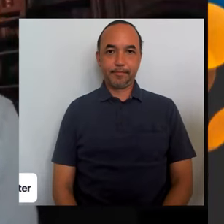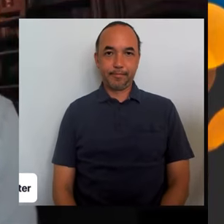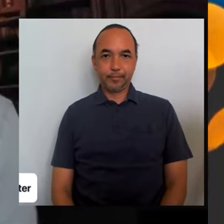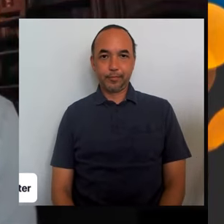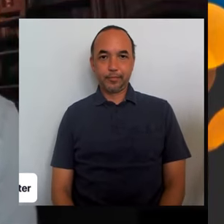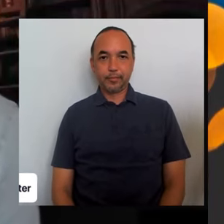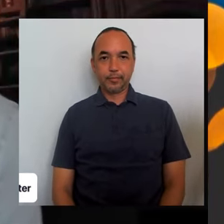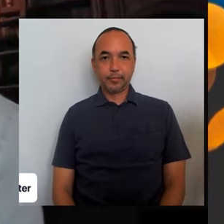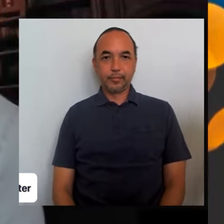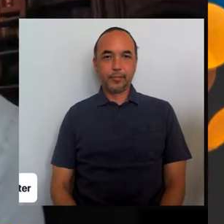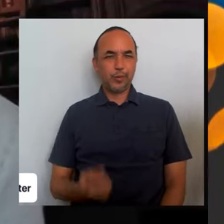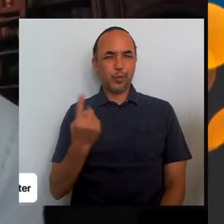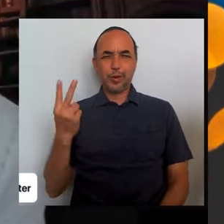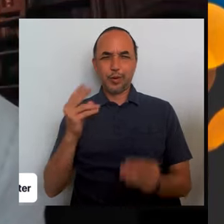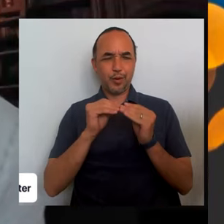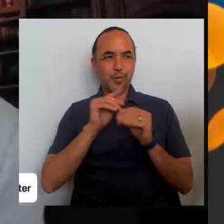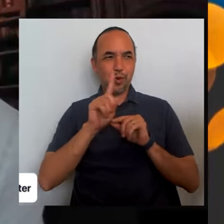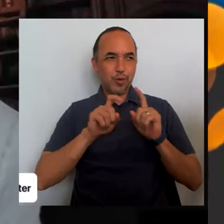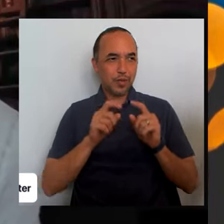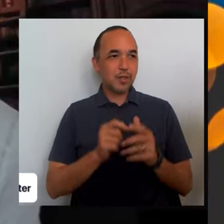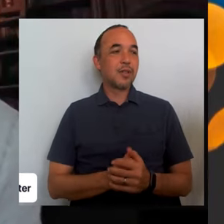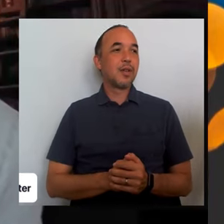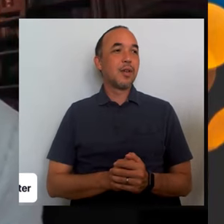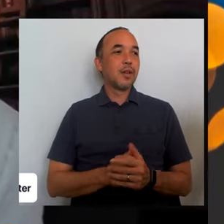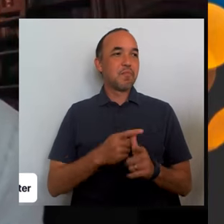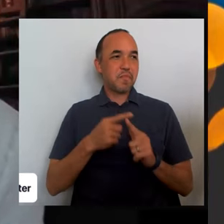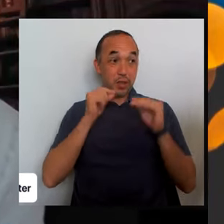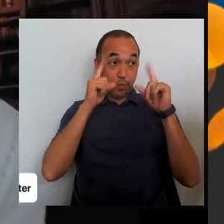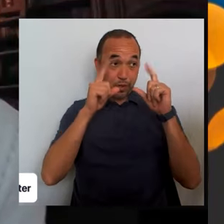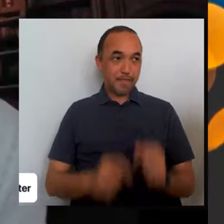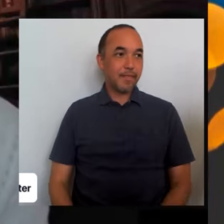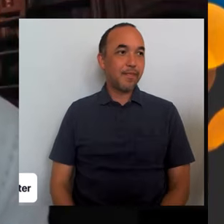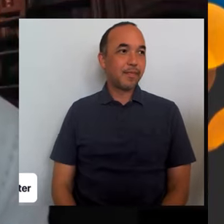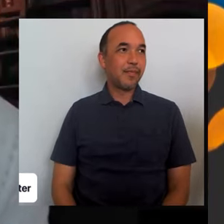going to grab one or two more and then we'll get to the surprise and move on to meet and greets. But